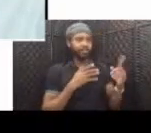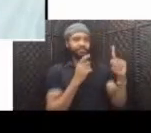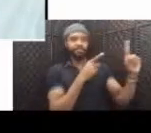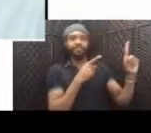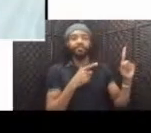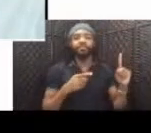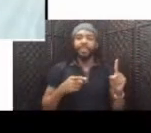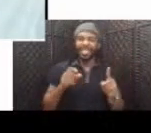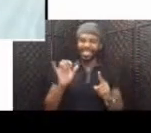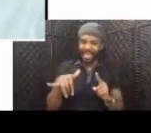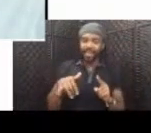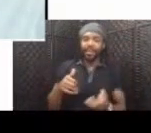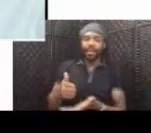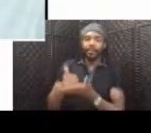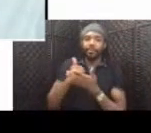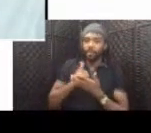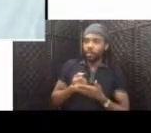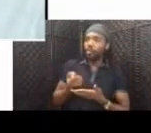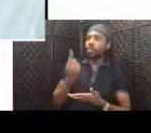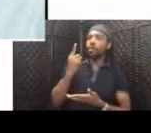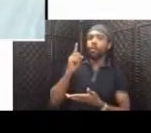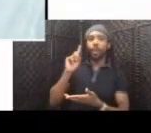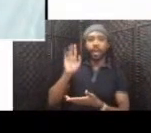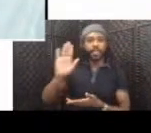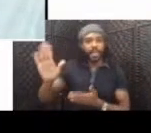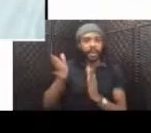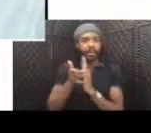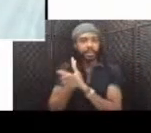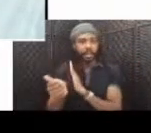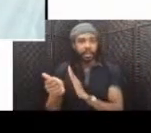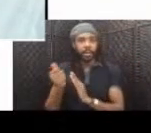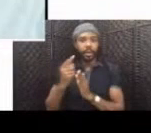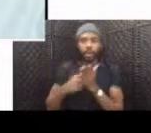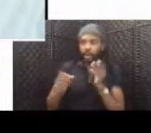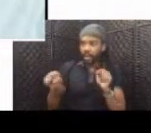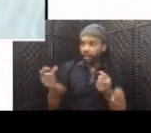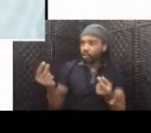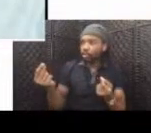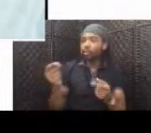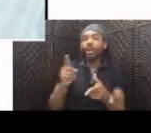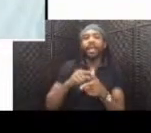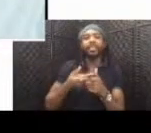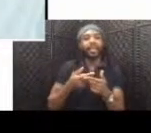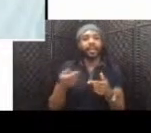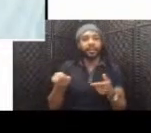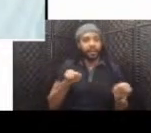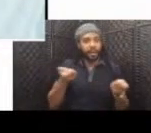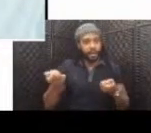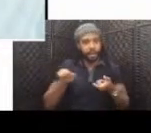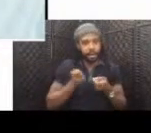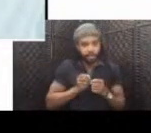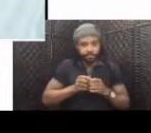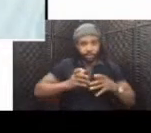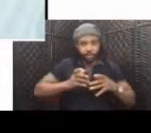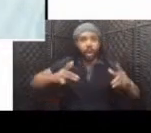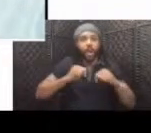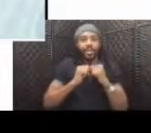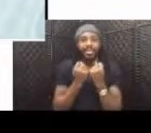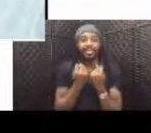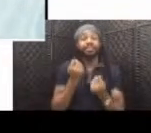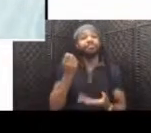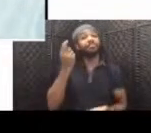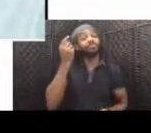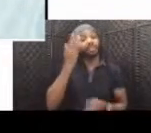you can kind of find out where their skill sets are, and then you can kind of form your team, because there are some people who will